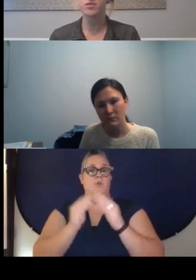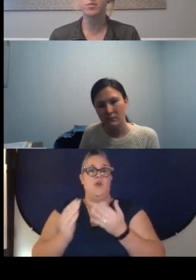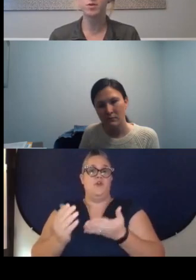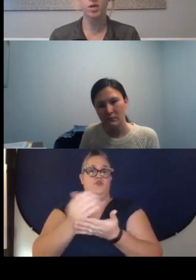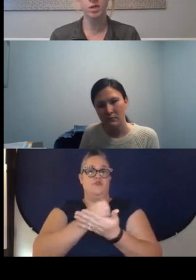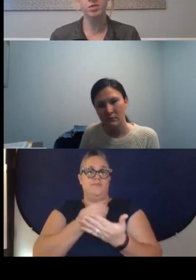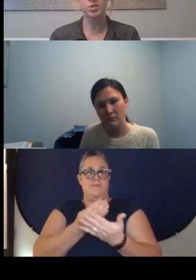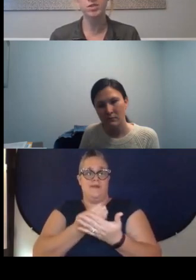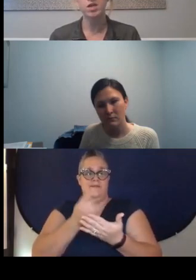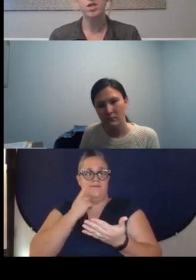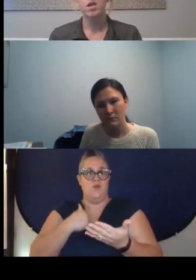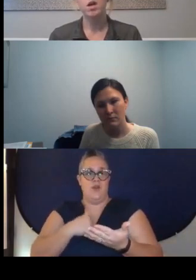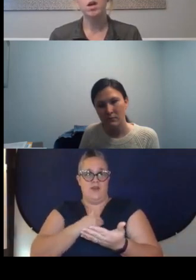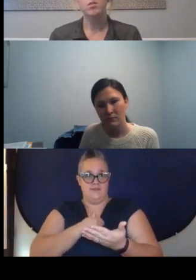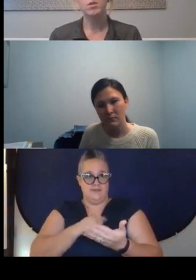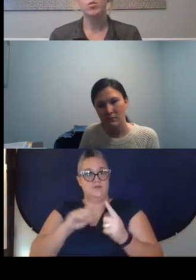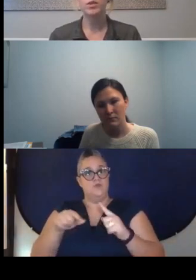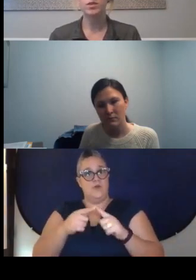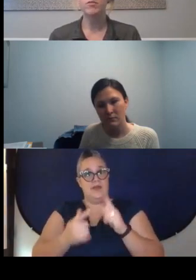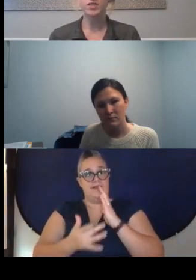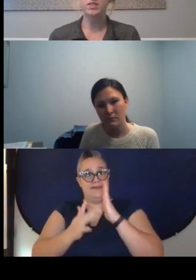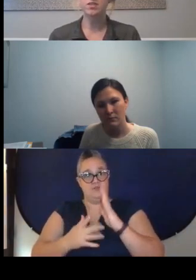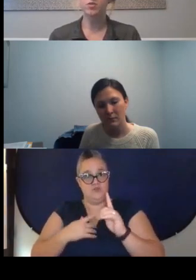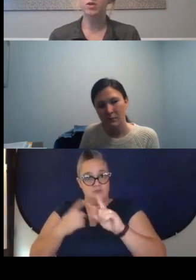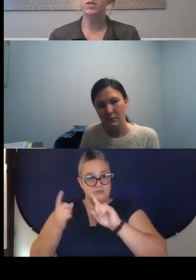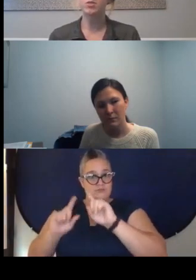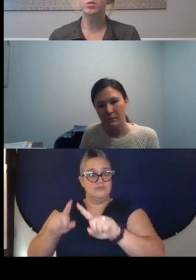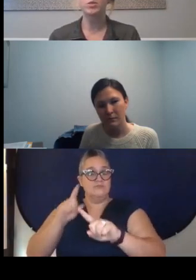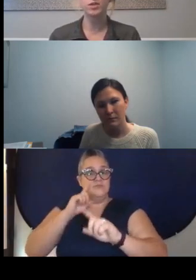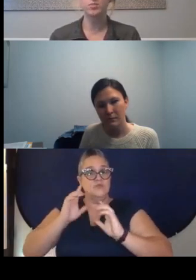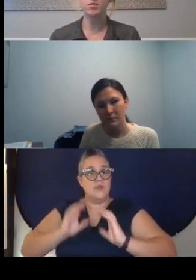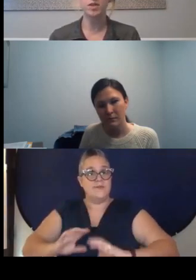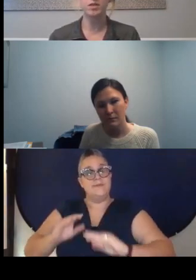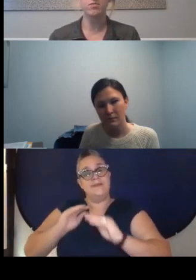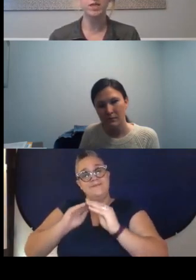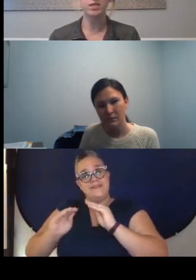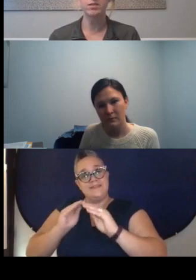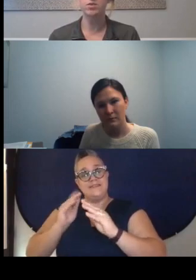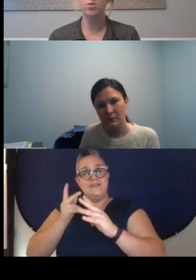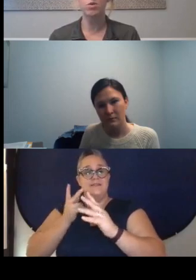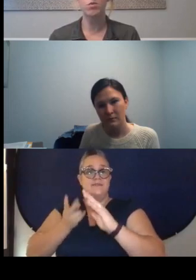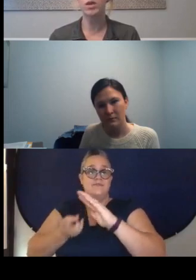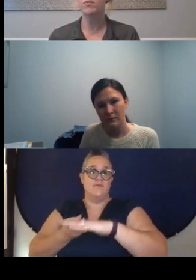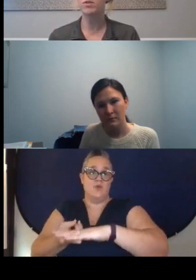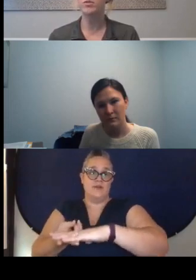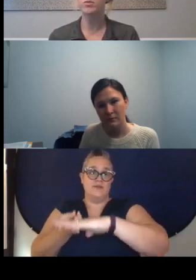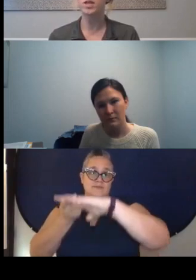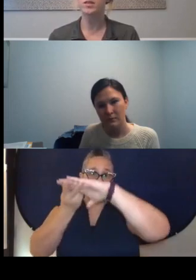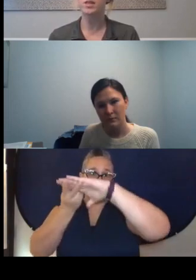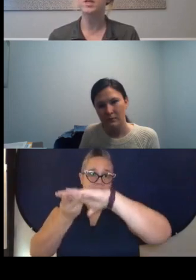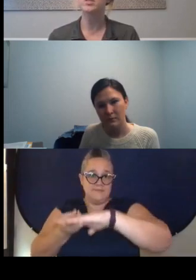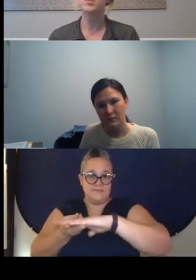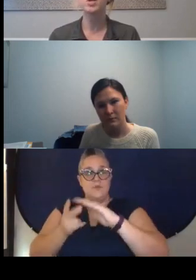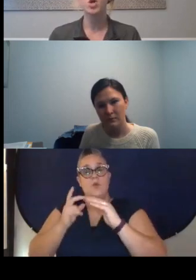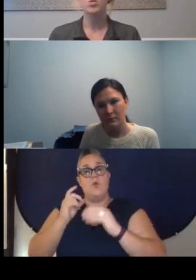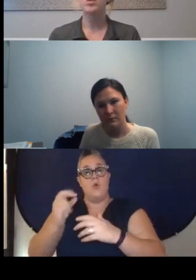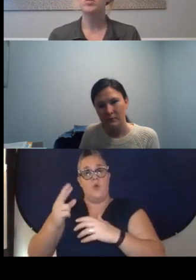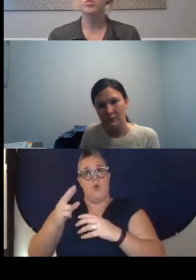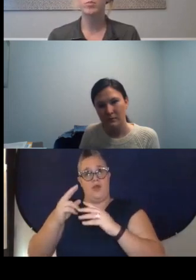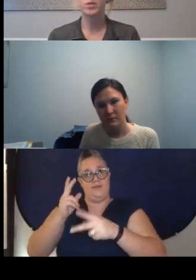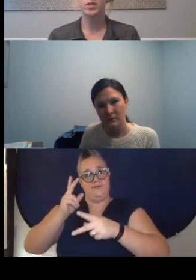the different customers, when they're fixing the forklifts or doing the preventative maintenance or whatever they're doing at that